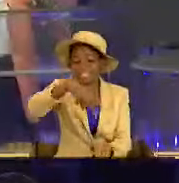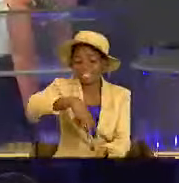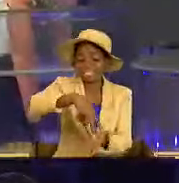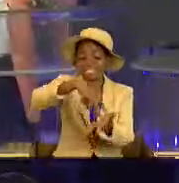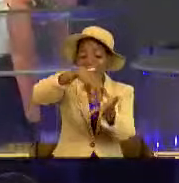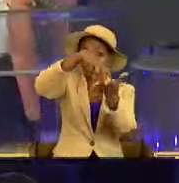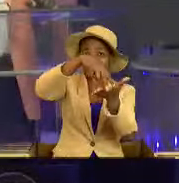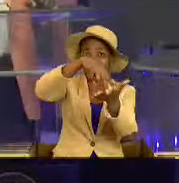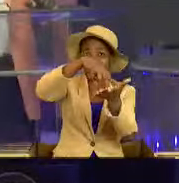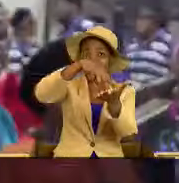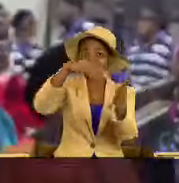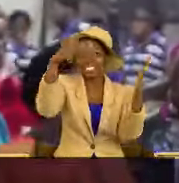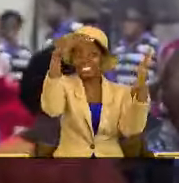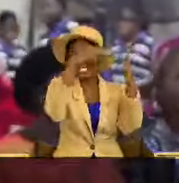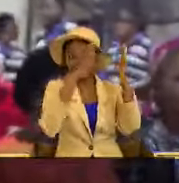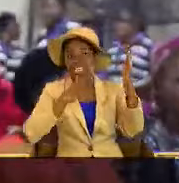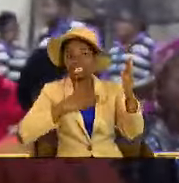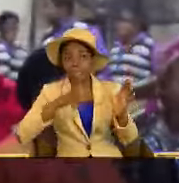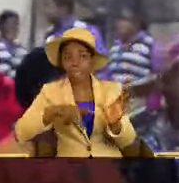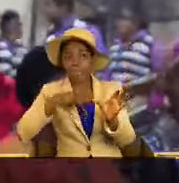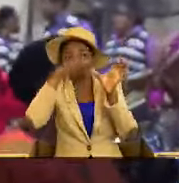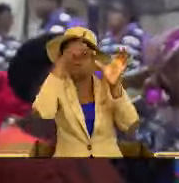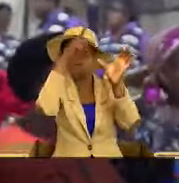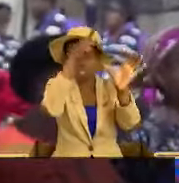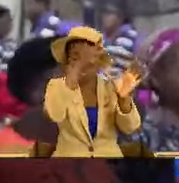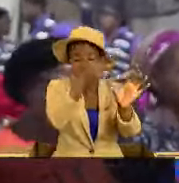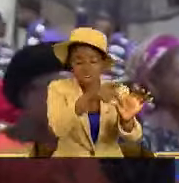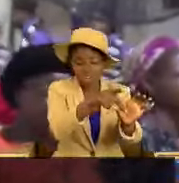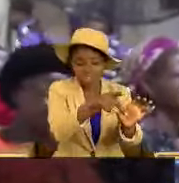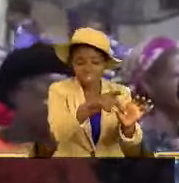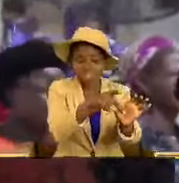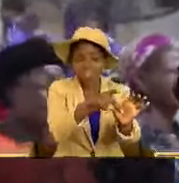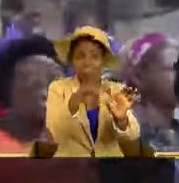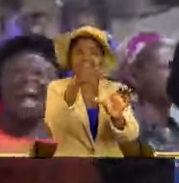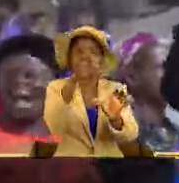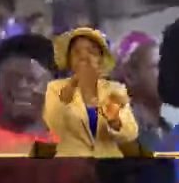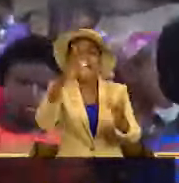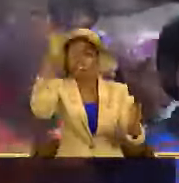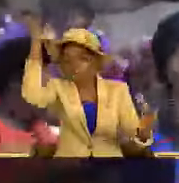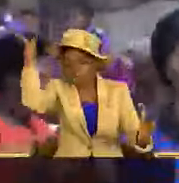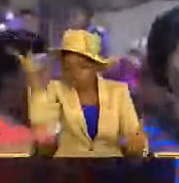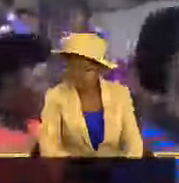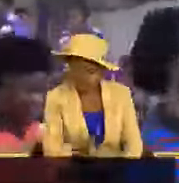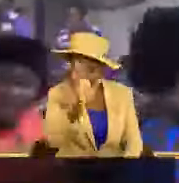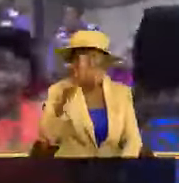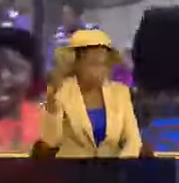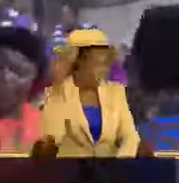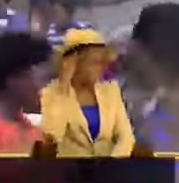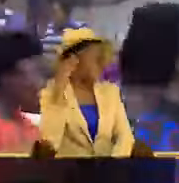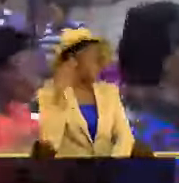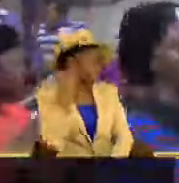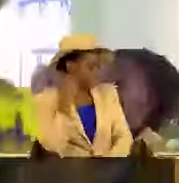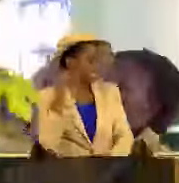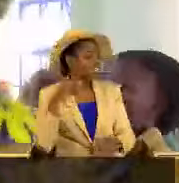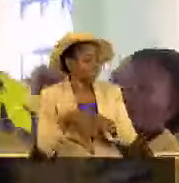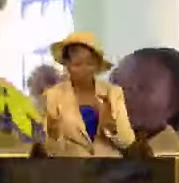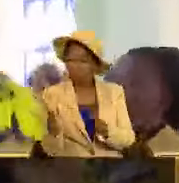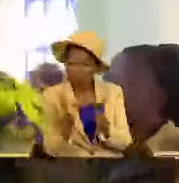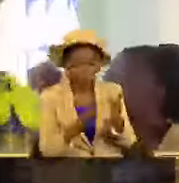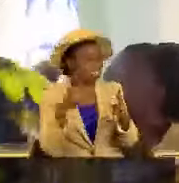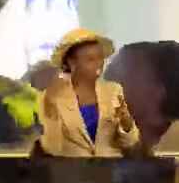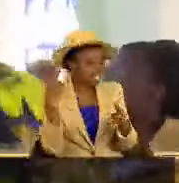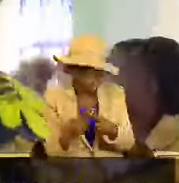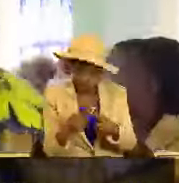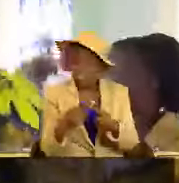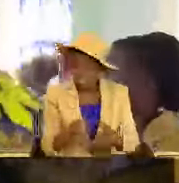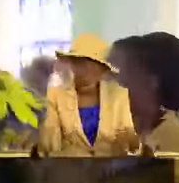against my promotion I cut off your head in the name of Jesus